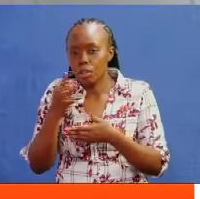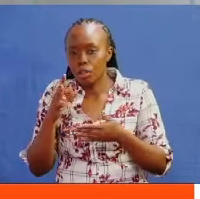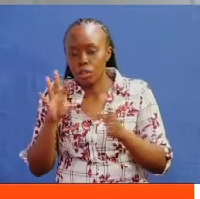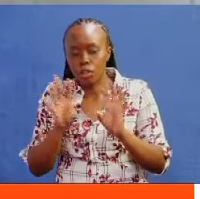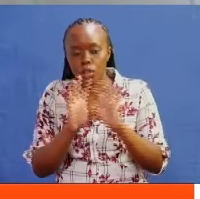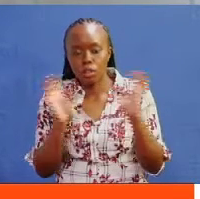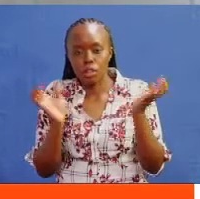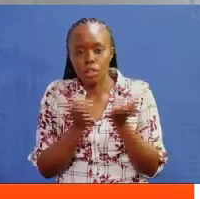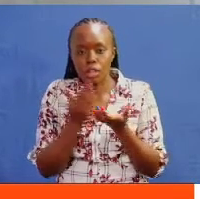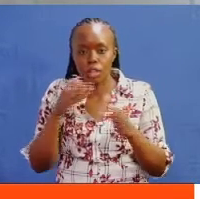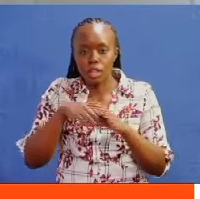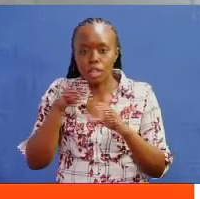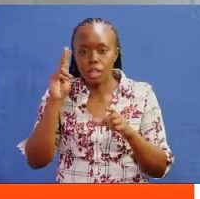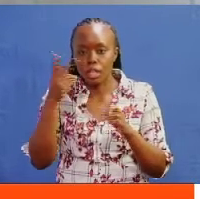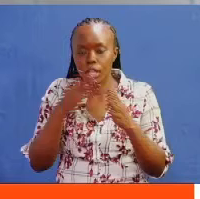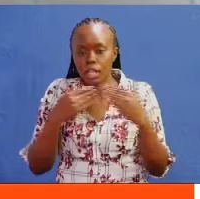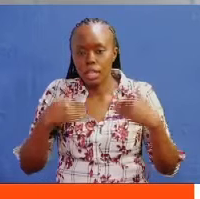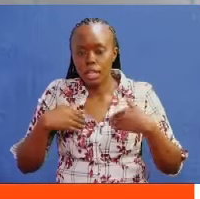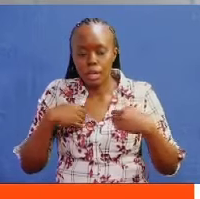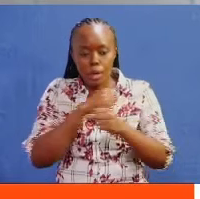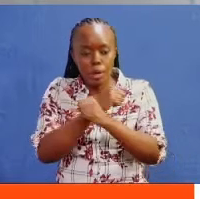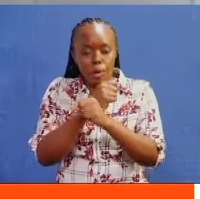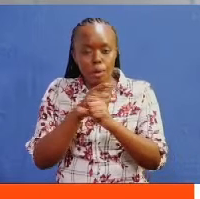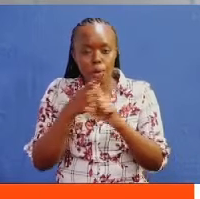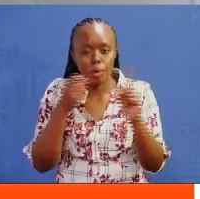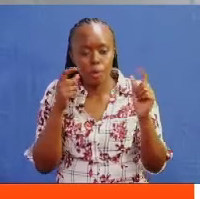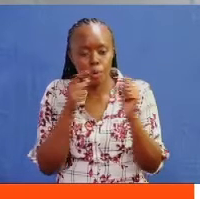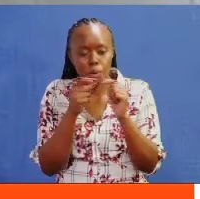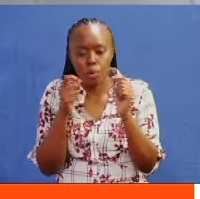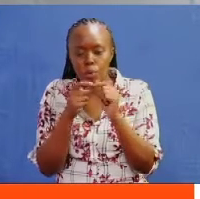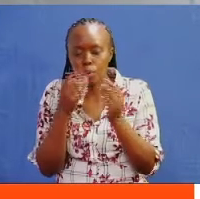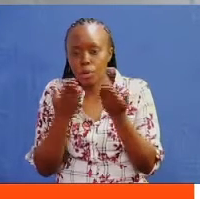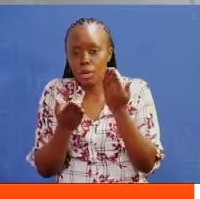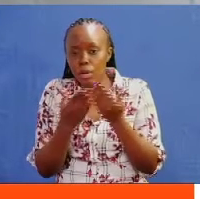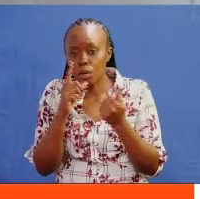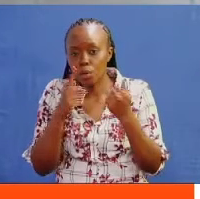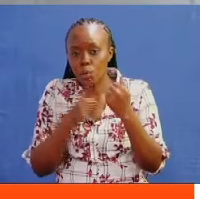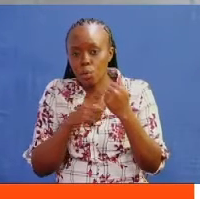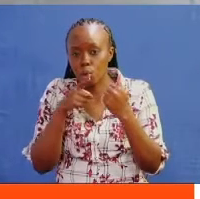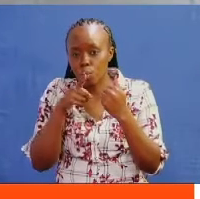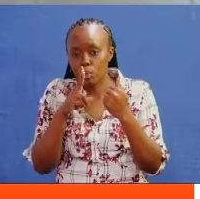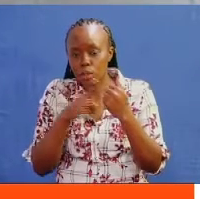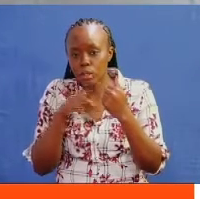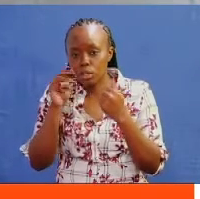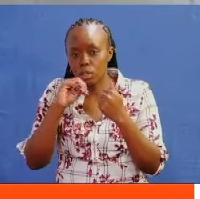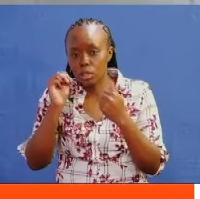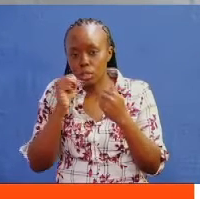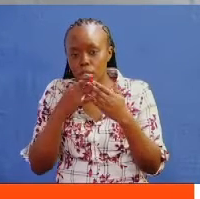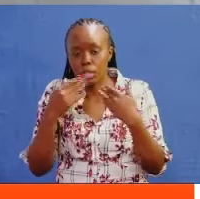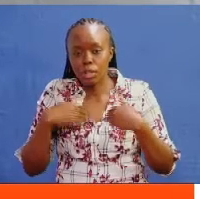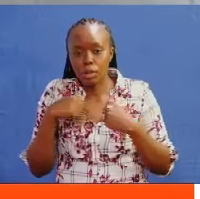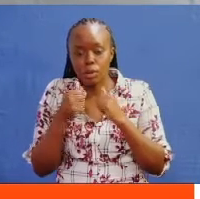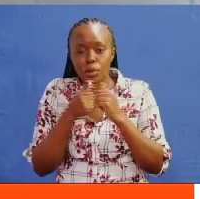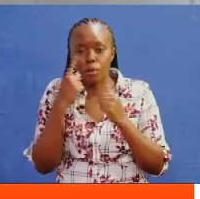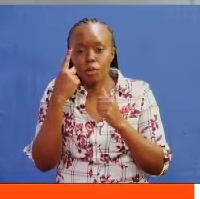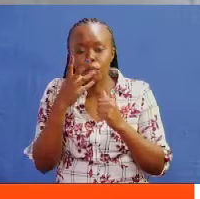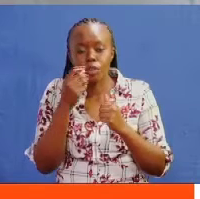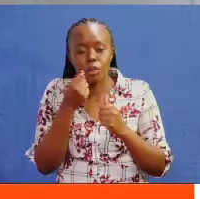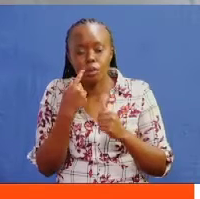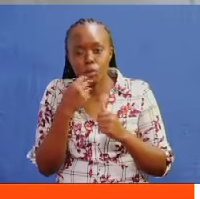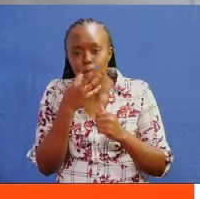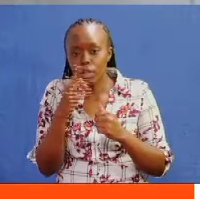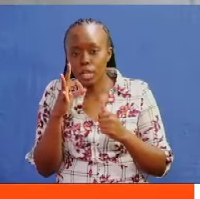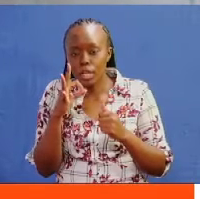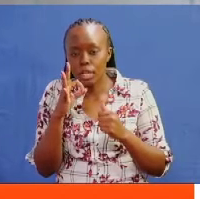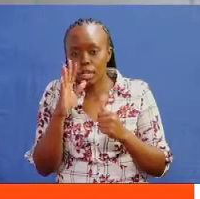in Kenya, people are eager to get protected against the virus. Almost 1.2 million people have been inoculated with the first dose